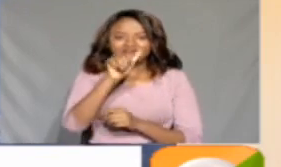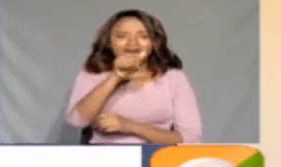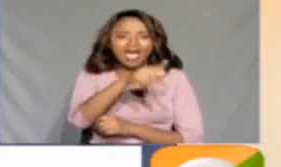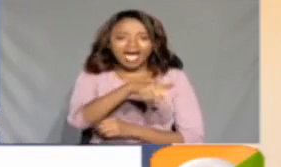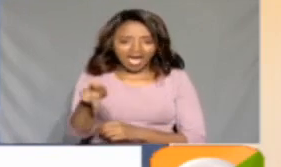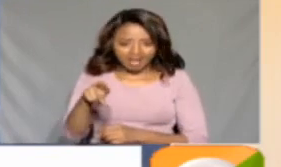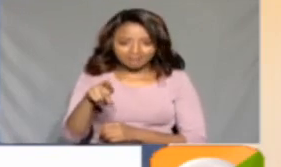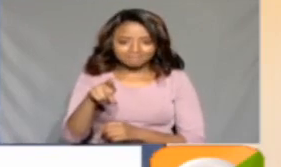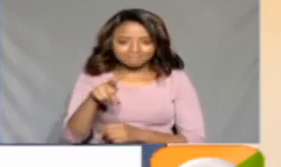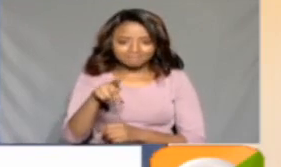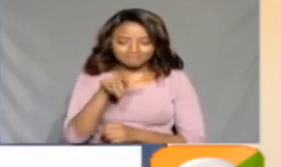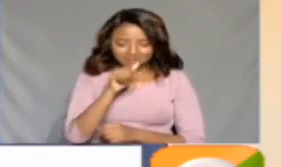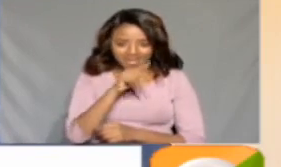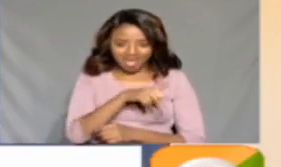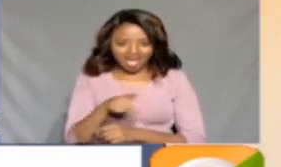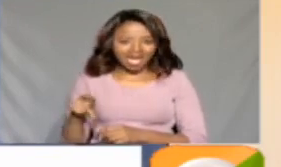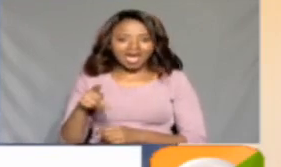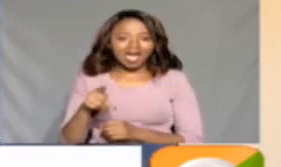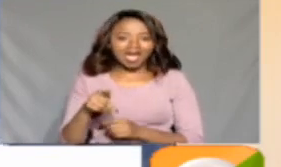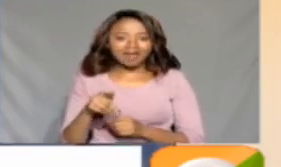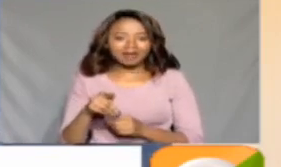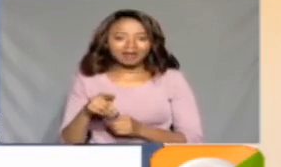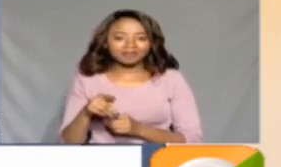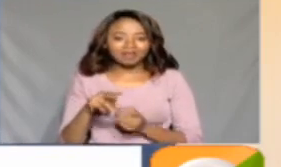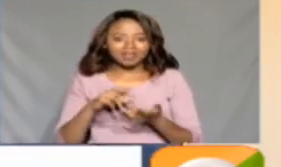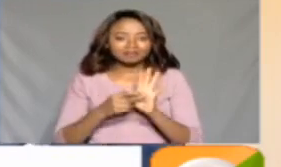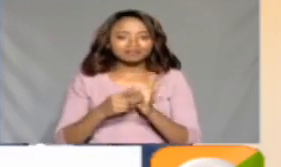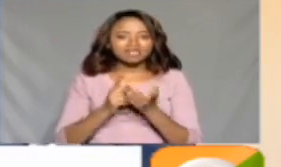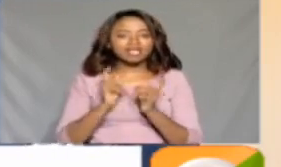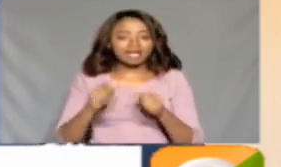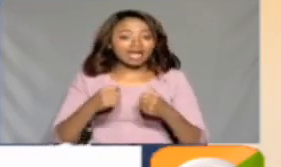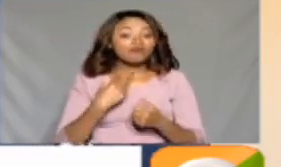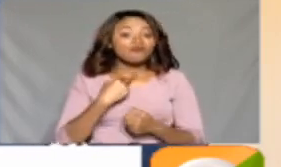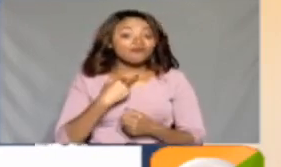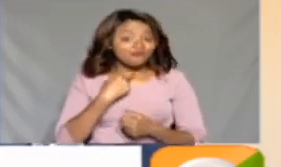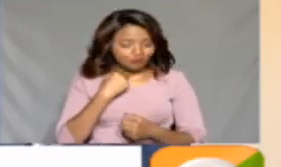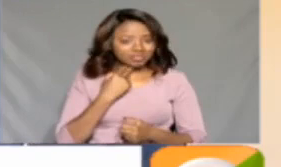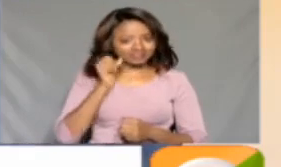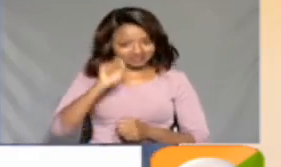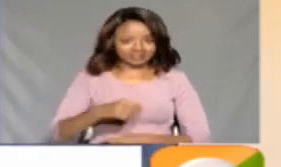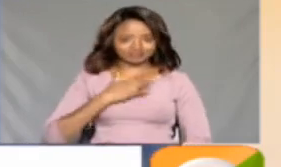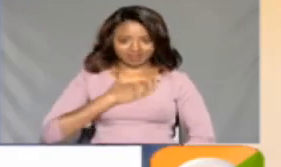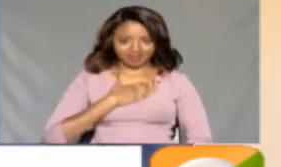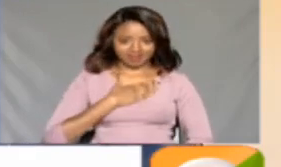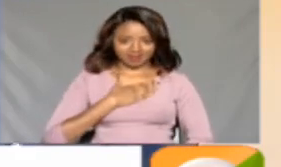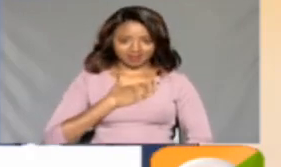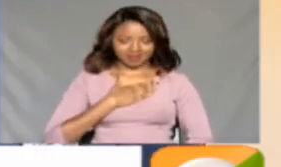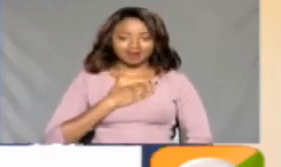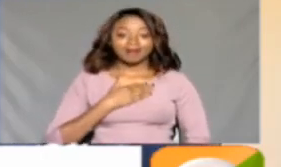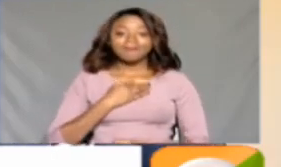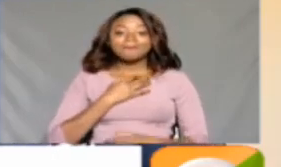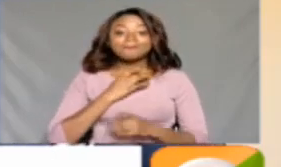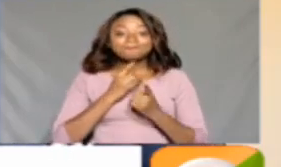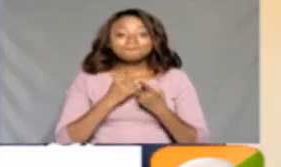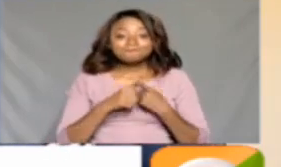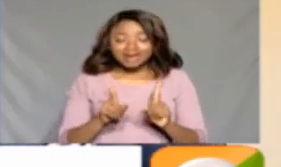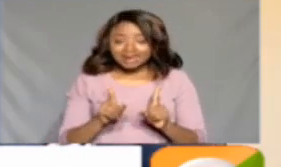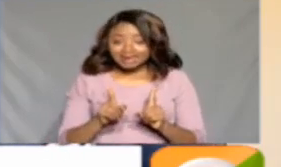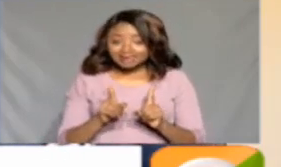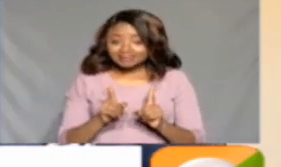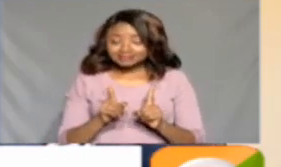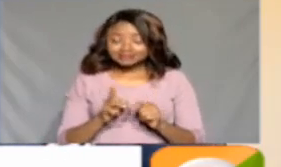I can use it to make you say the things that you didn't say. Mm-hmm. My voice, yes, it is. Yes. And I think that